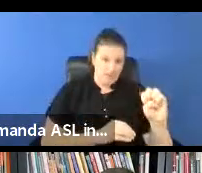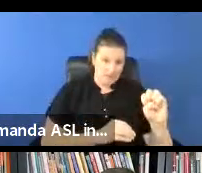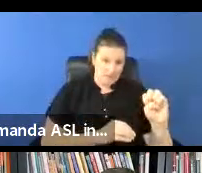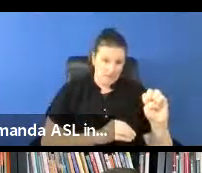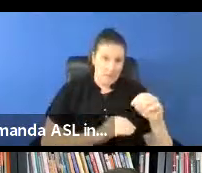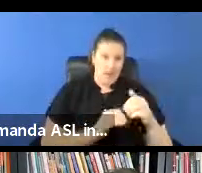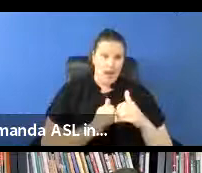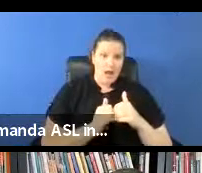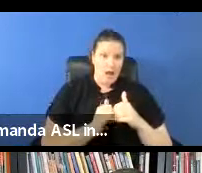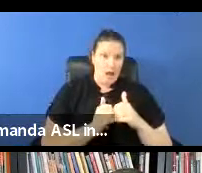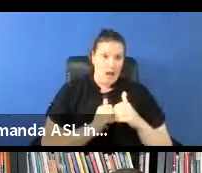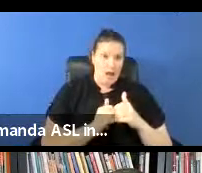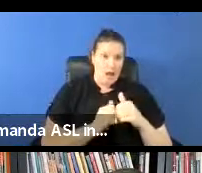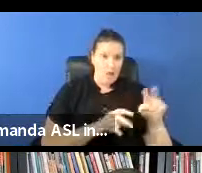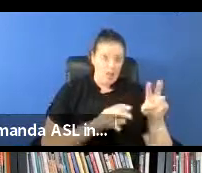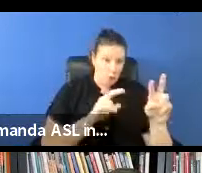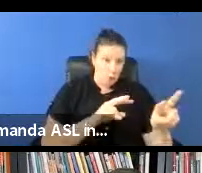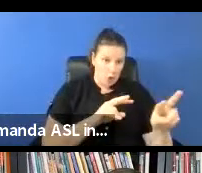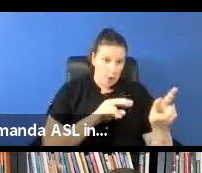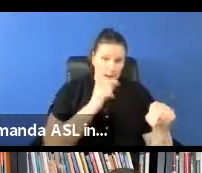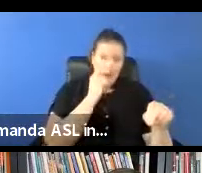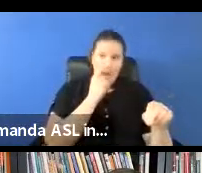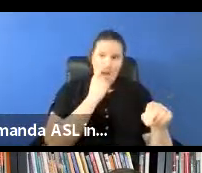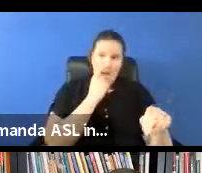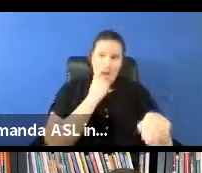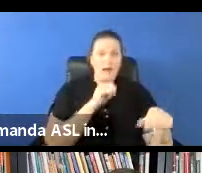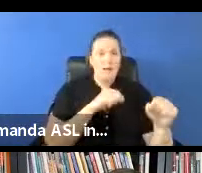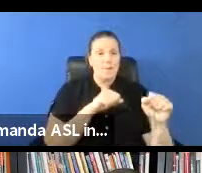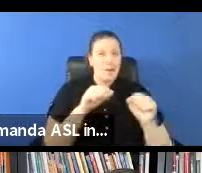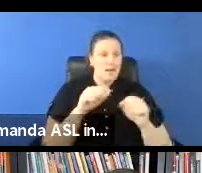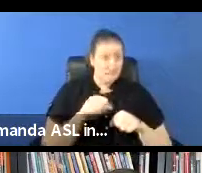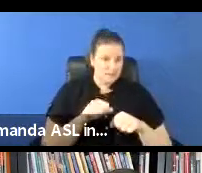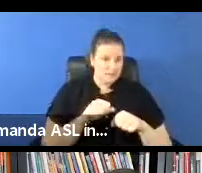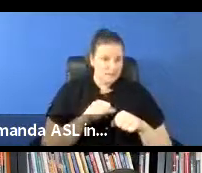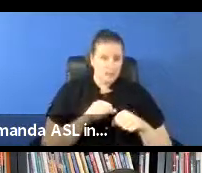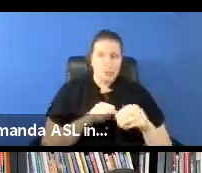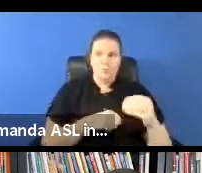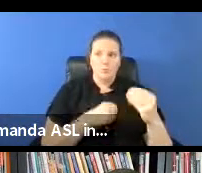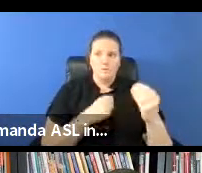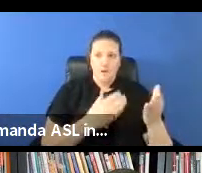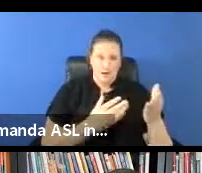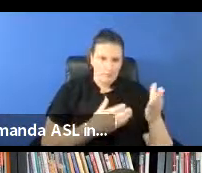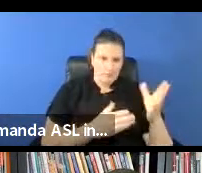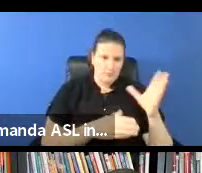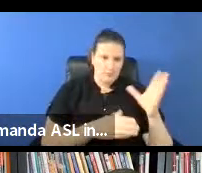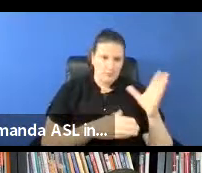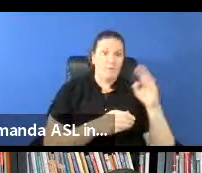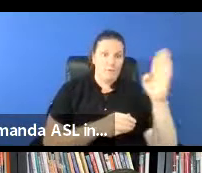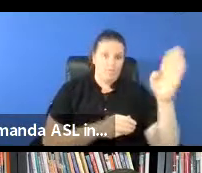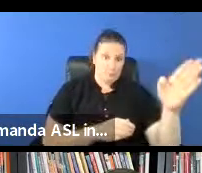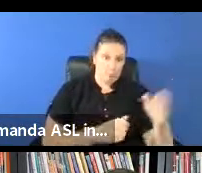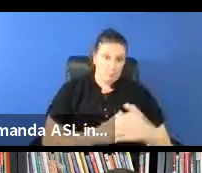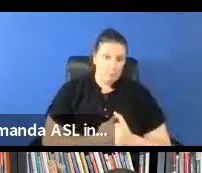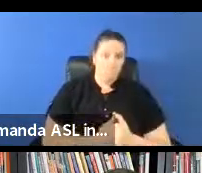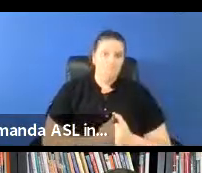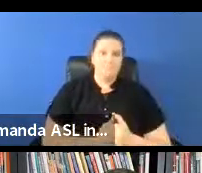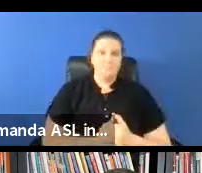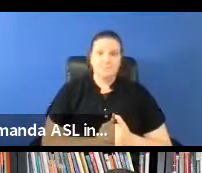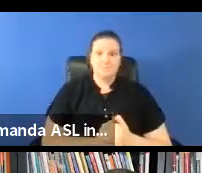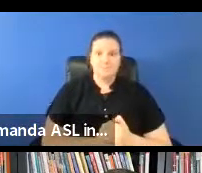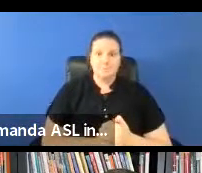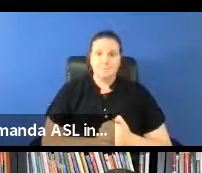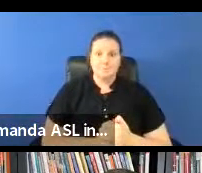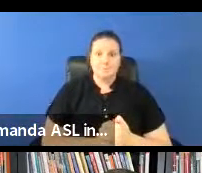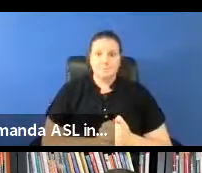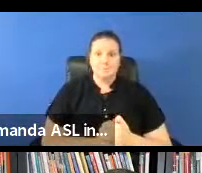how we look at the capacity that's provided going into the future. And I'll